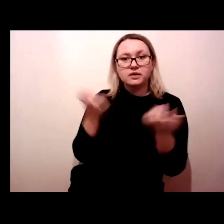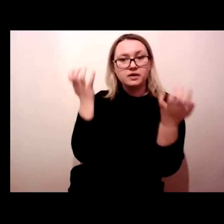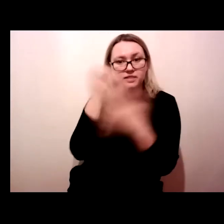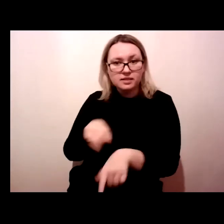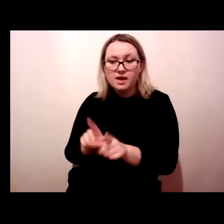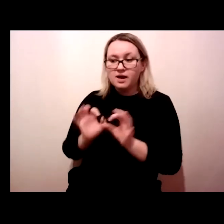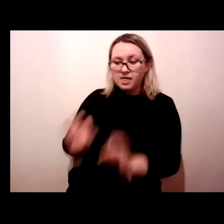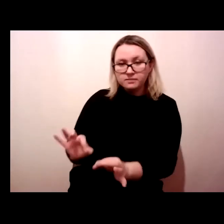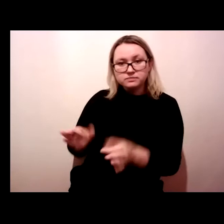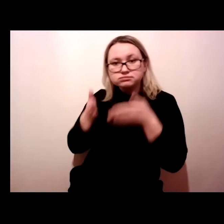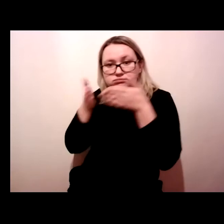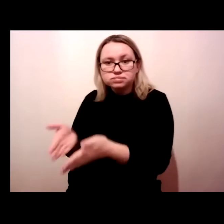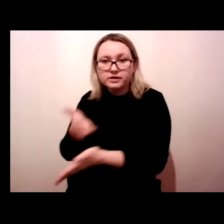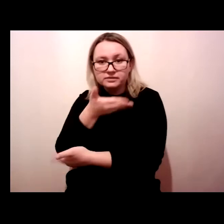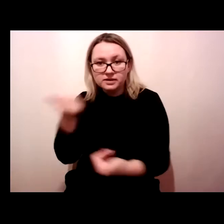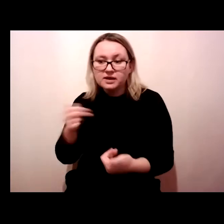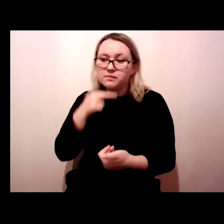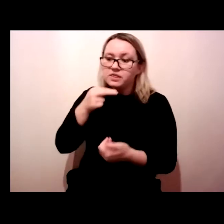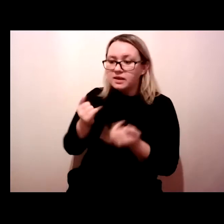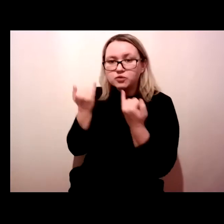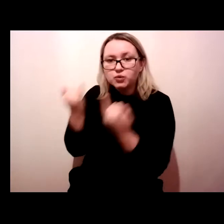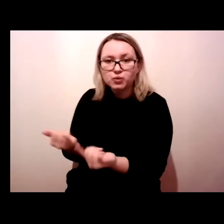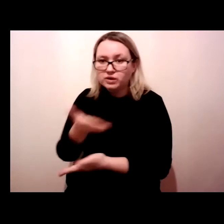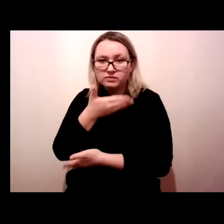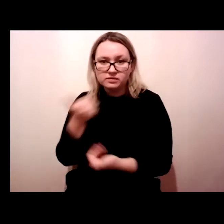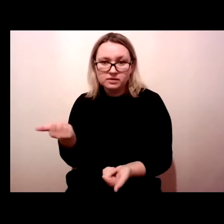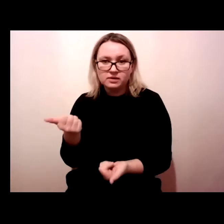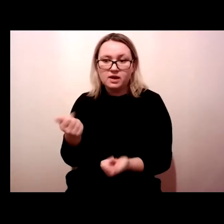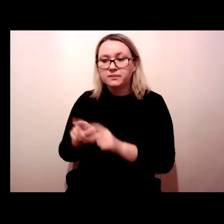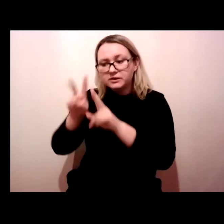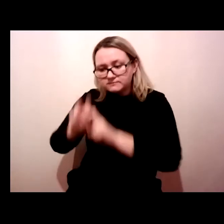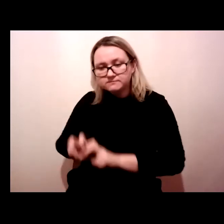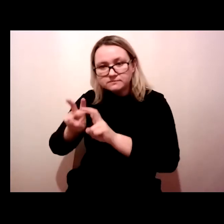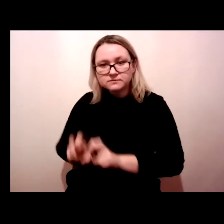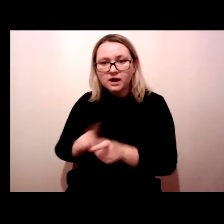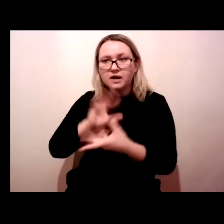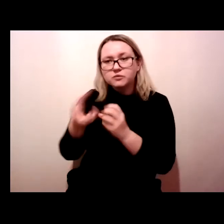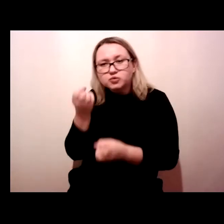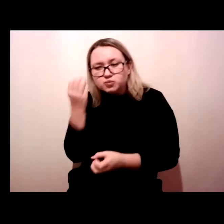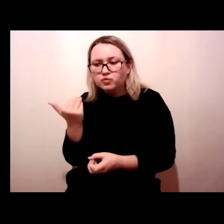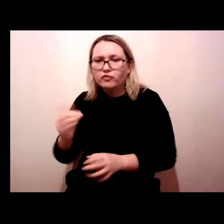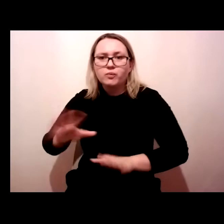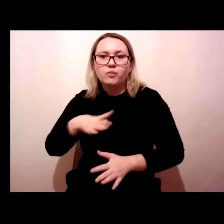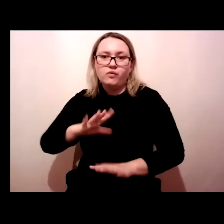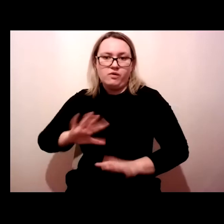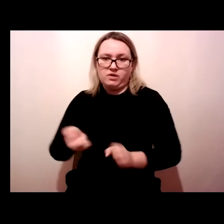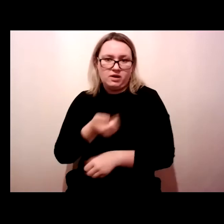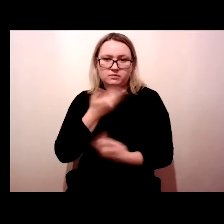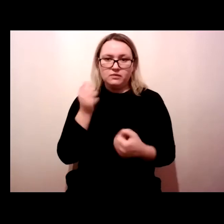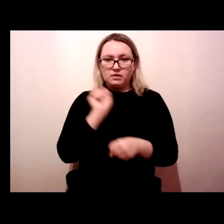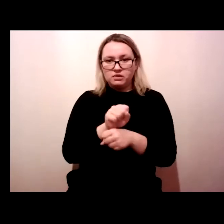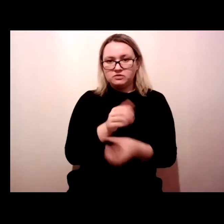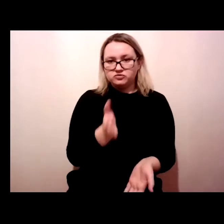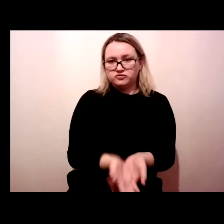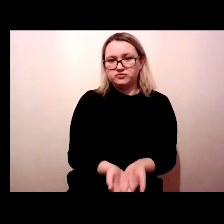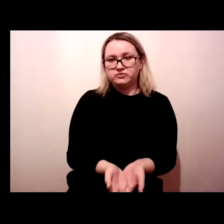This means that grown-ups neither respond properly nor makes any